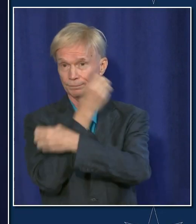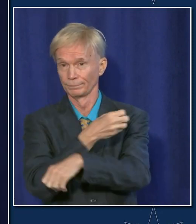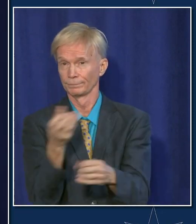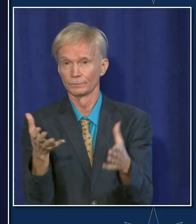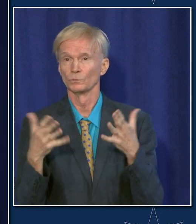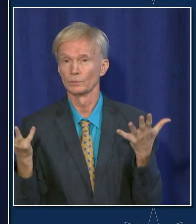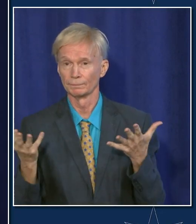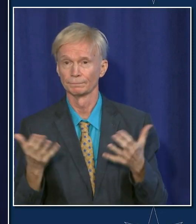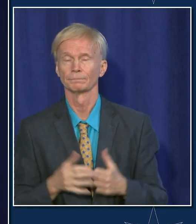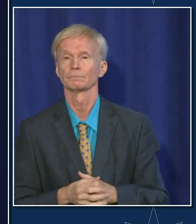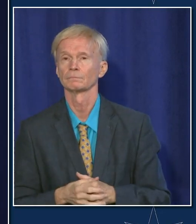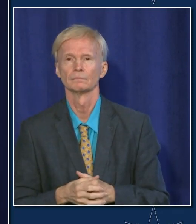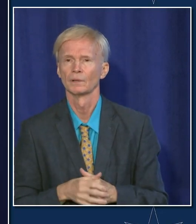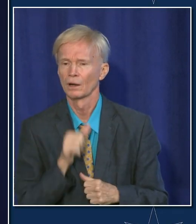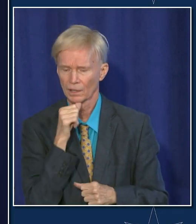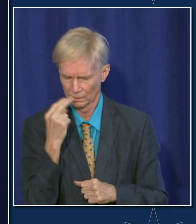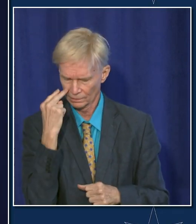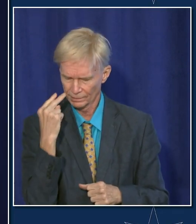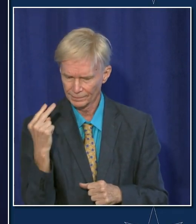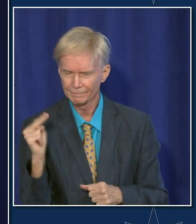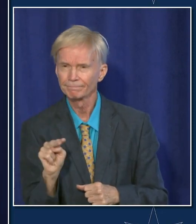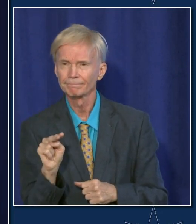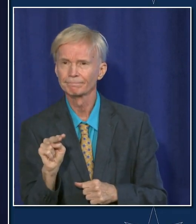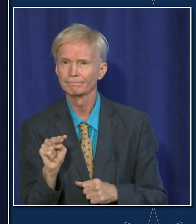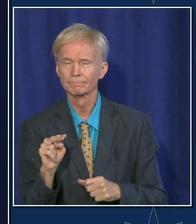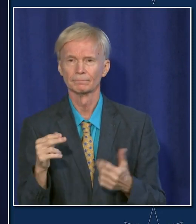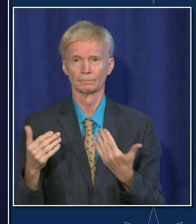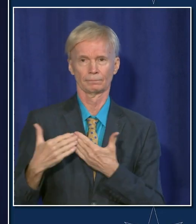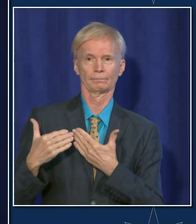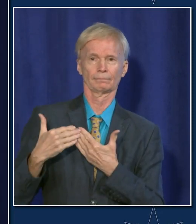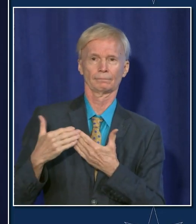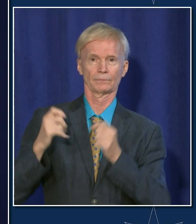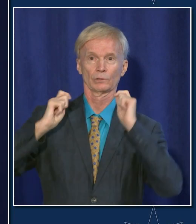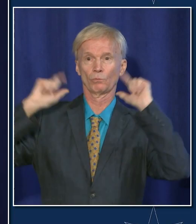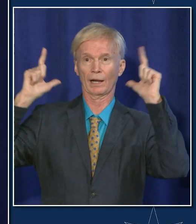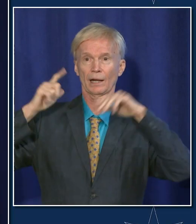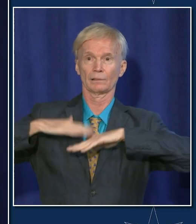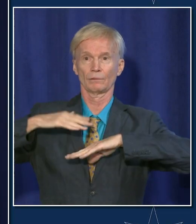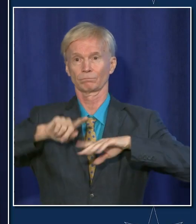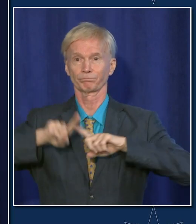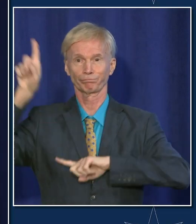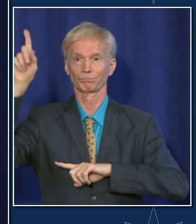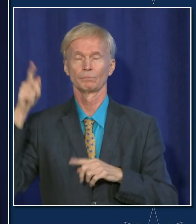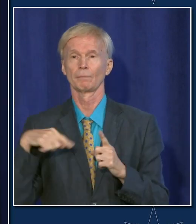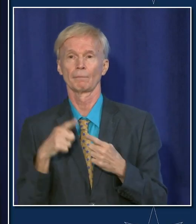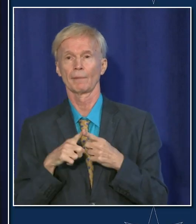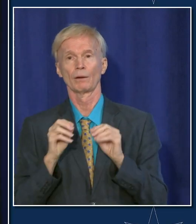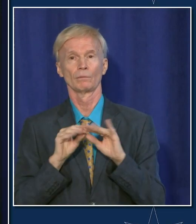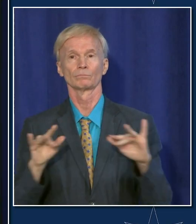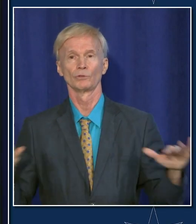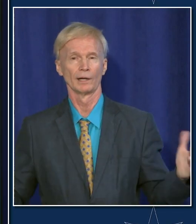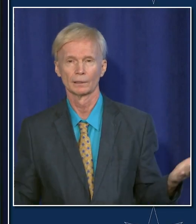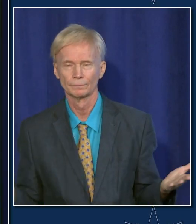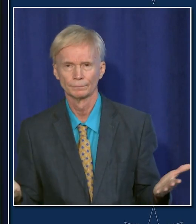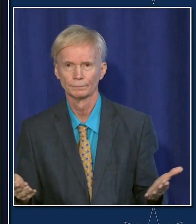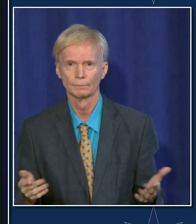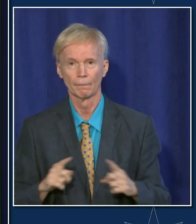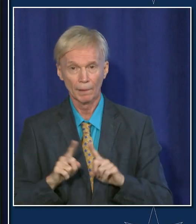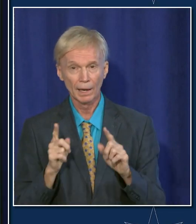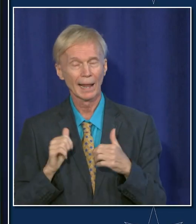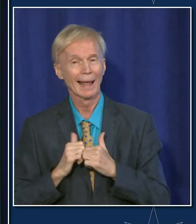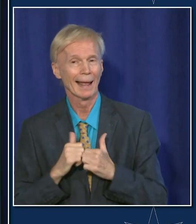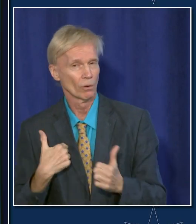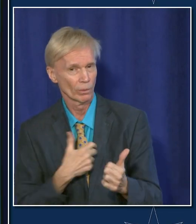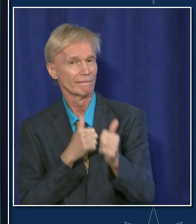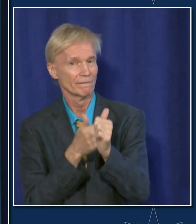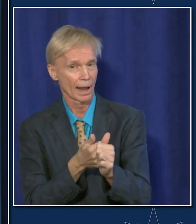bottom line is we've not seen anything that has surprised us related to this LALApalooza outbreak. But let me talk you through what we've been doing to follow up,